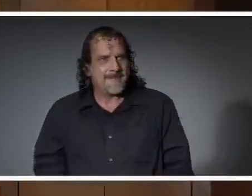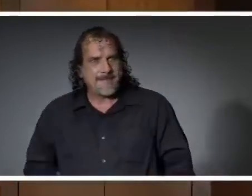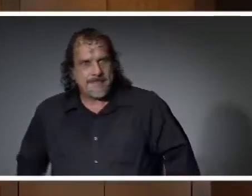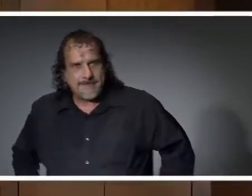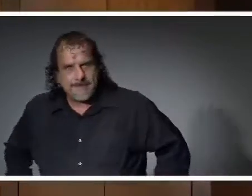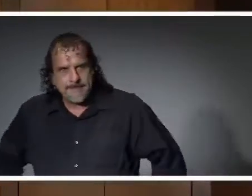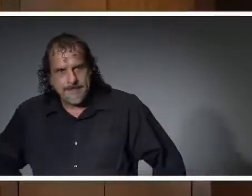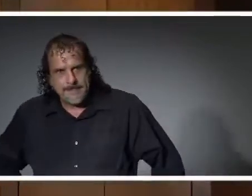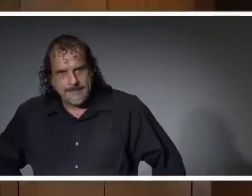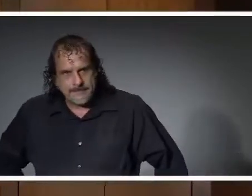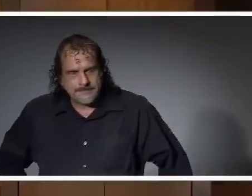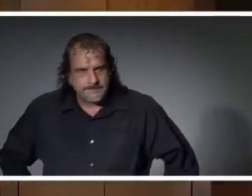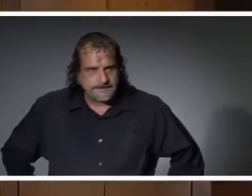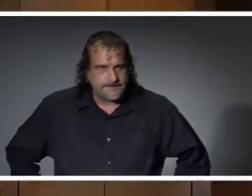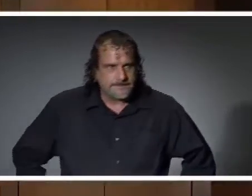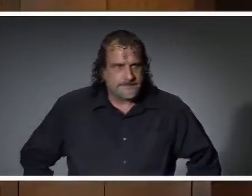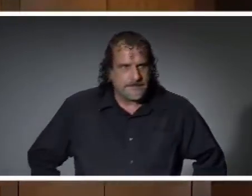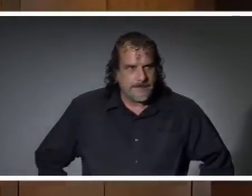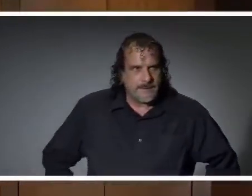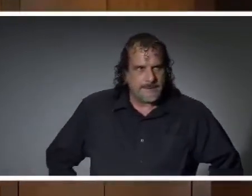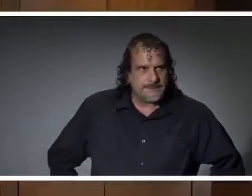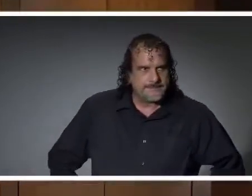Julie Barnes with WJTV. I have a question.